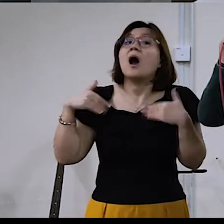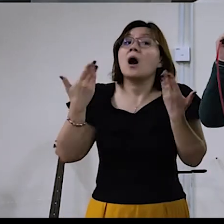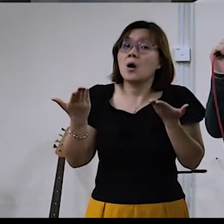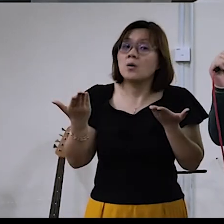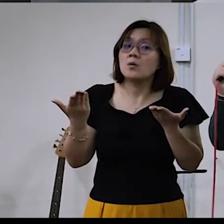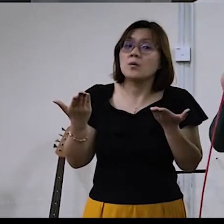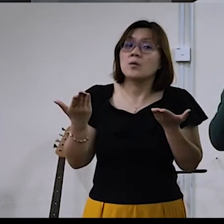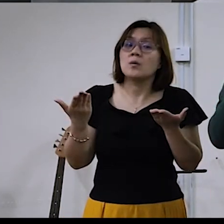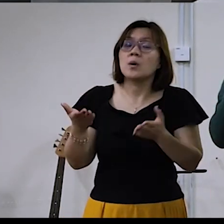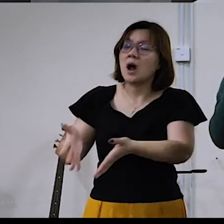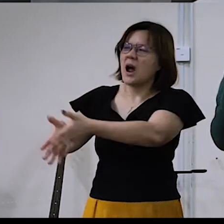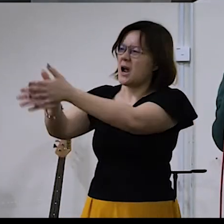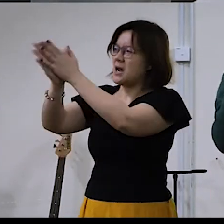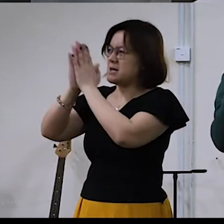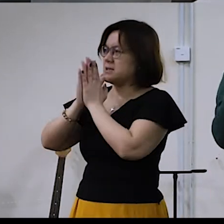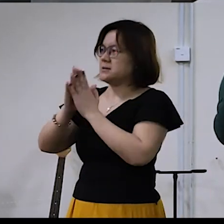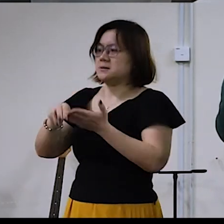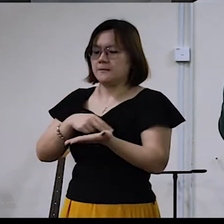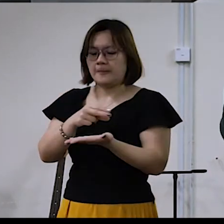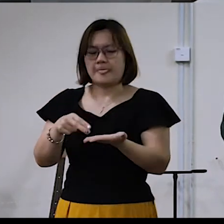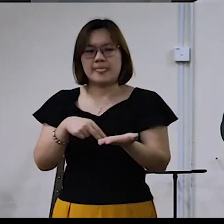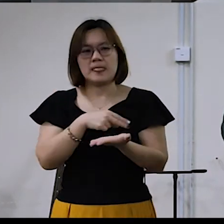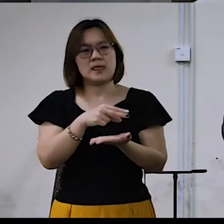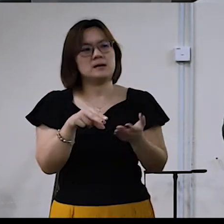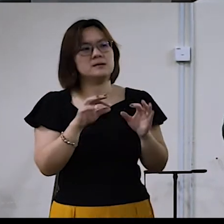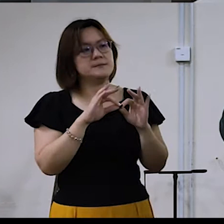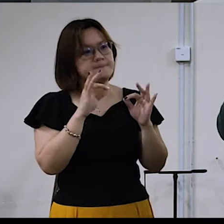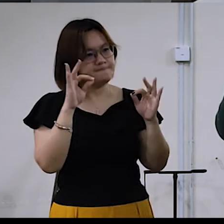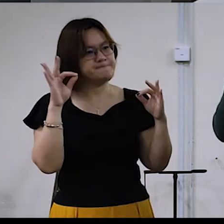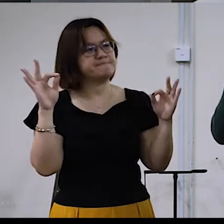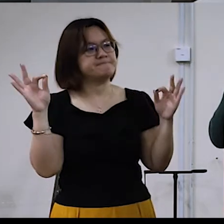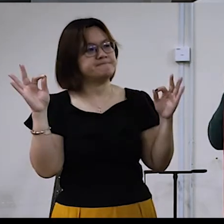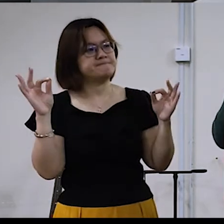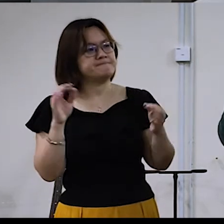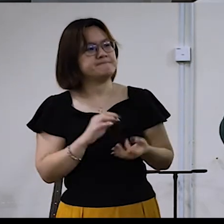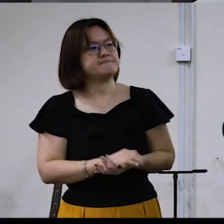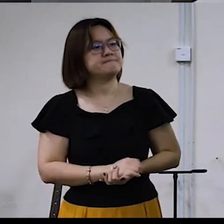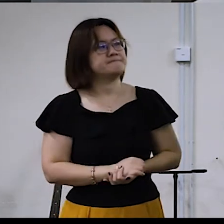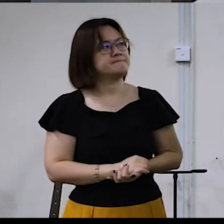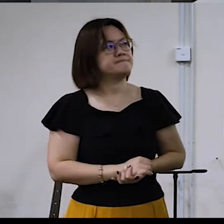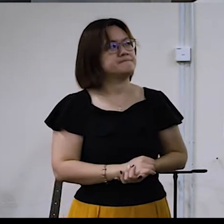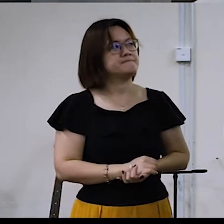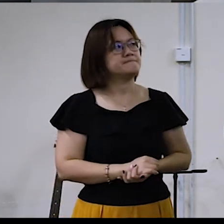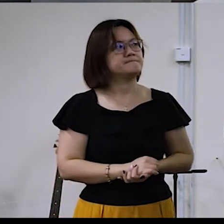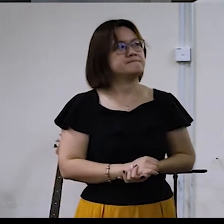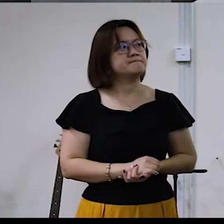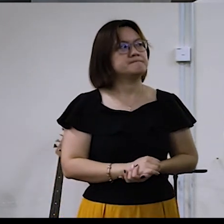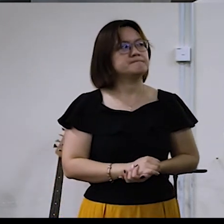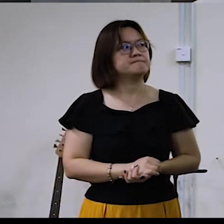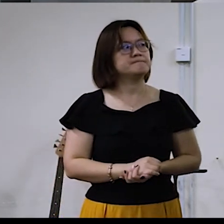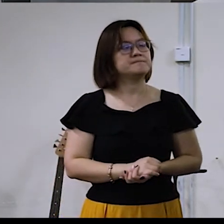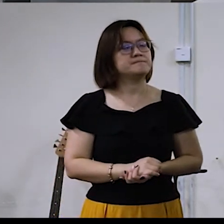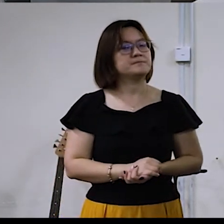human authority. They are called this, they are called that in the church. But they do not preach from the Bible. You don't listen from